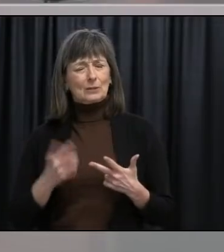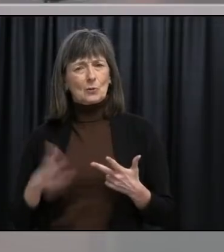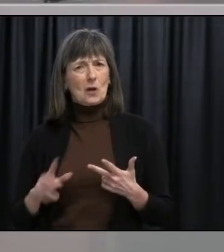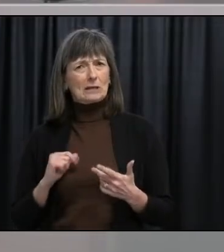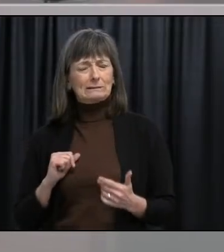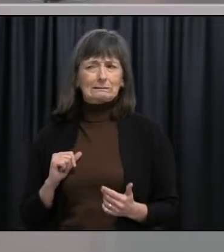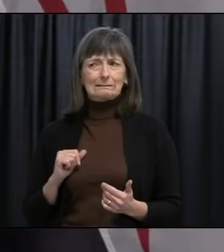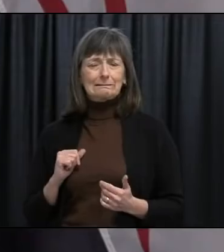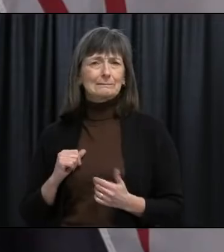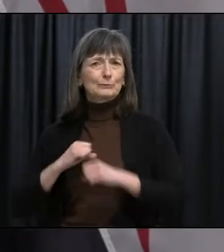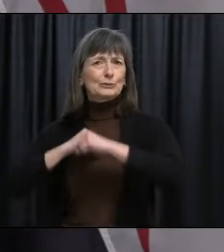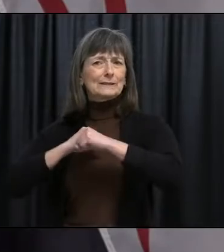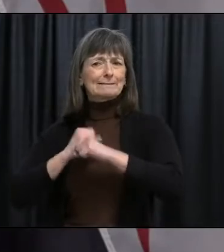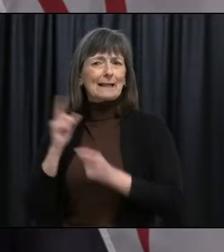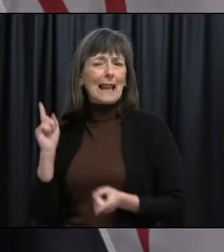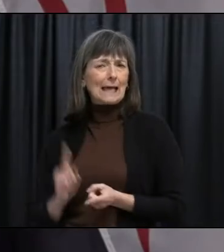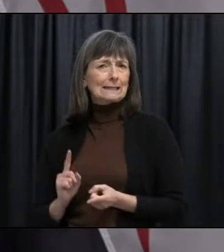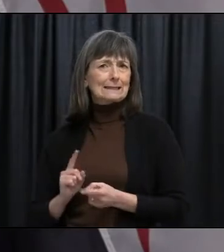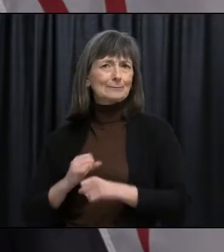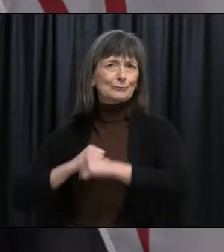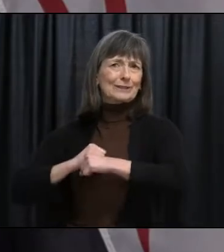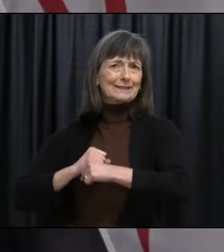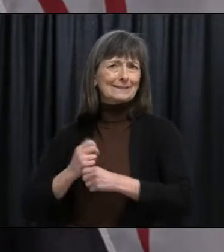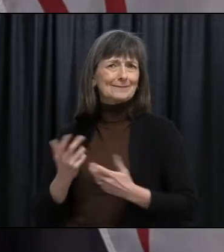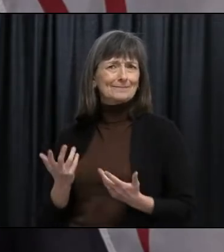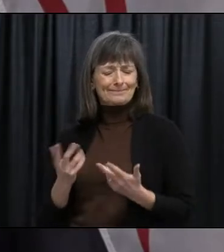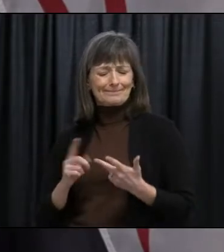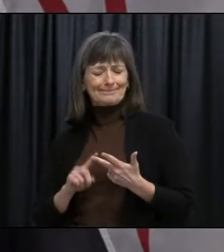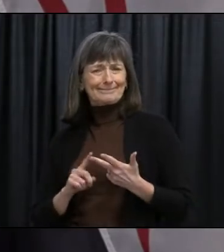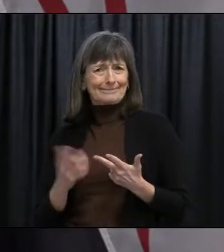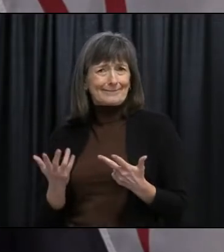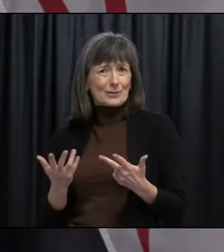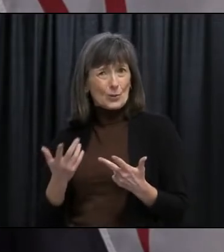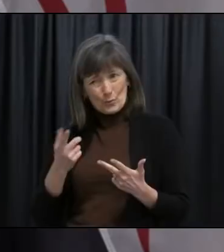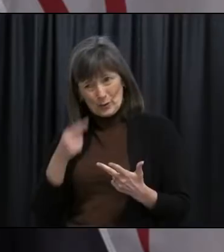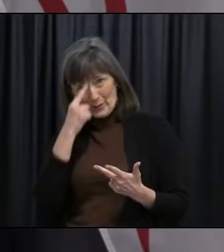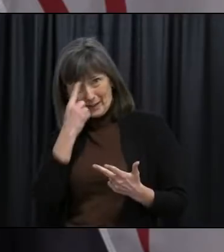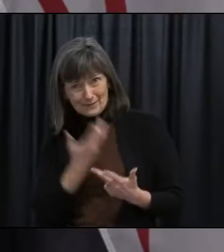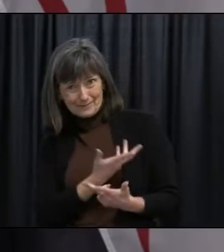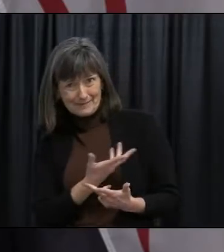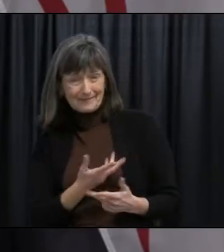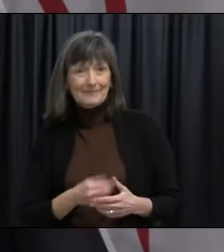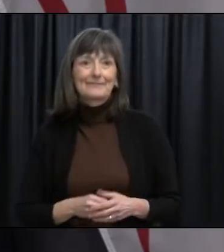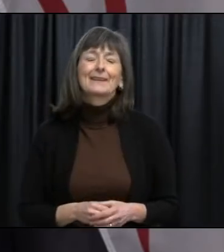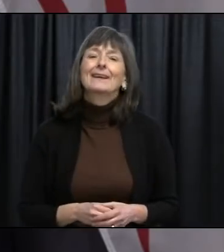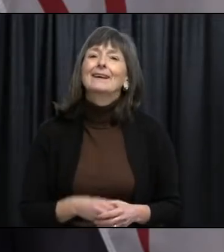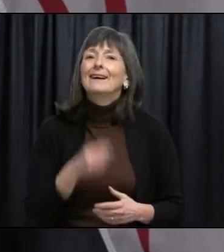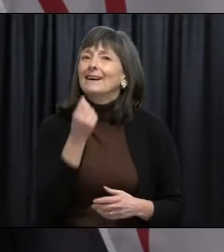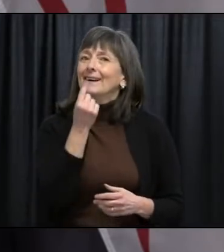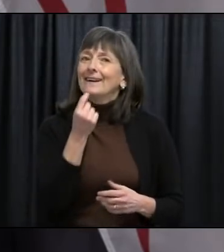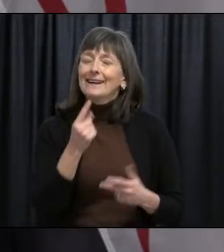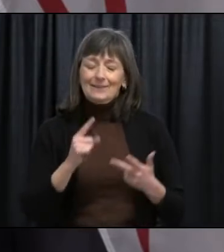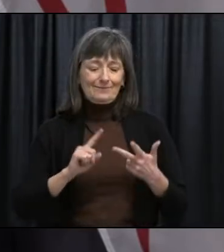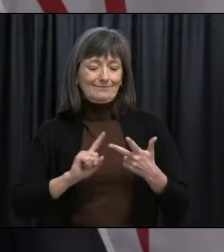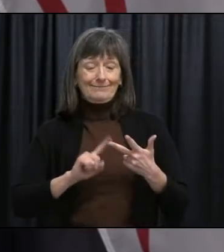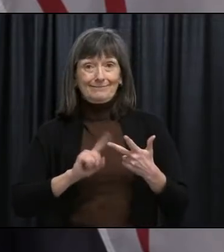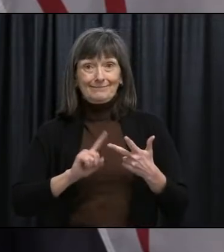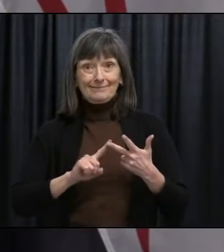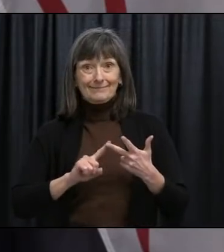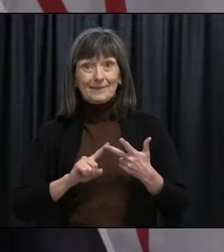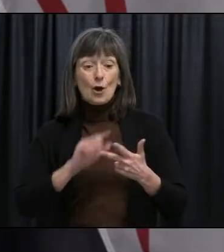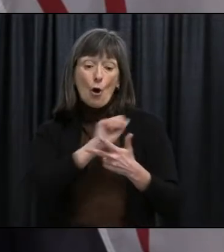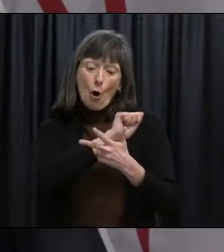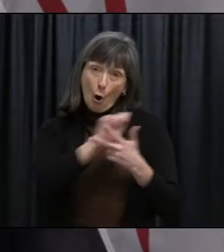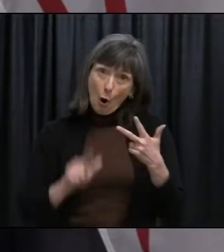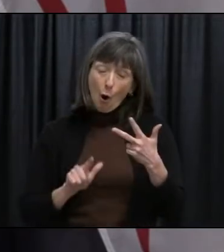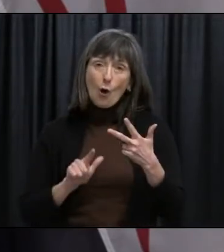one? So what we have to remember about these vaccines is that it still offers protection.